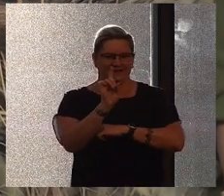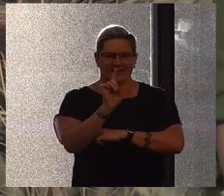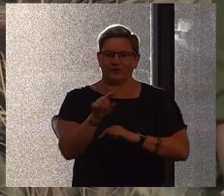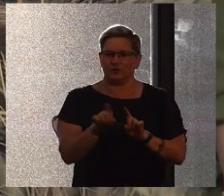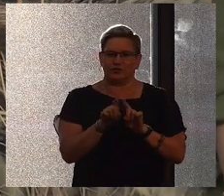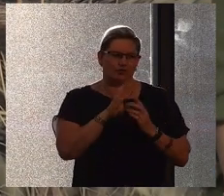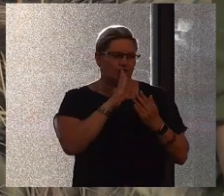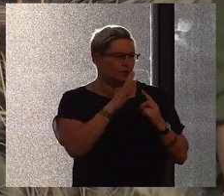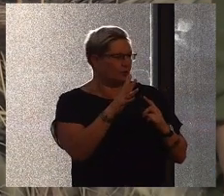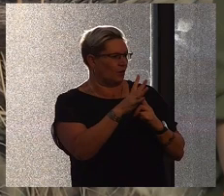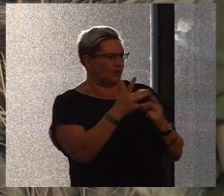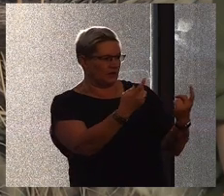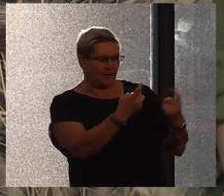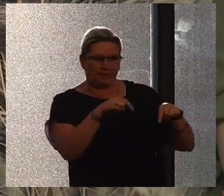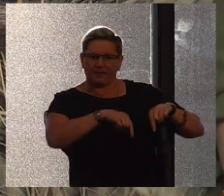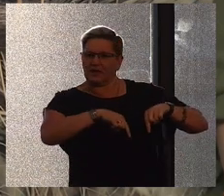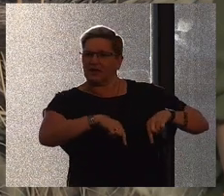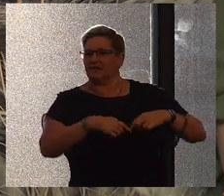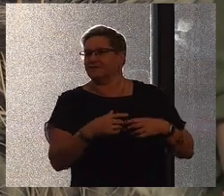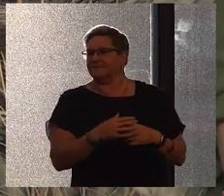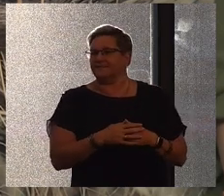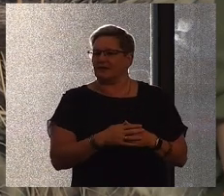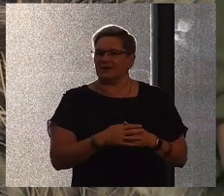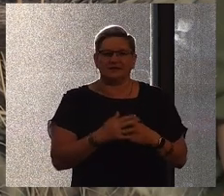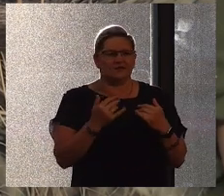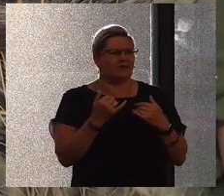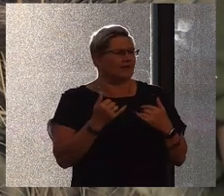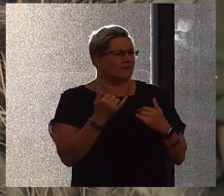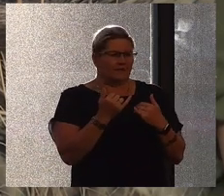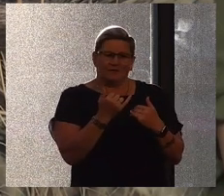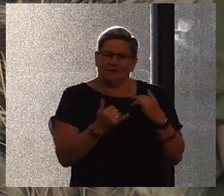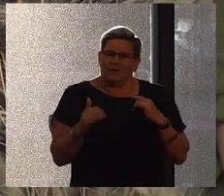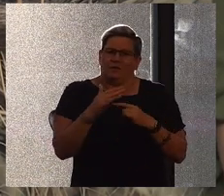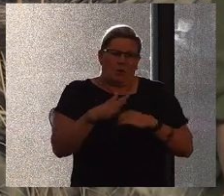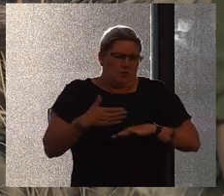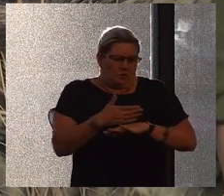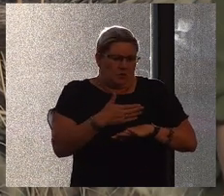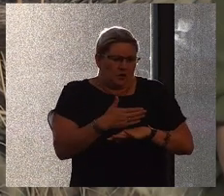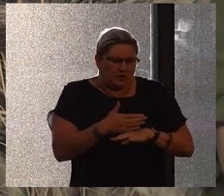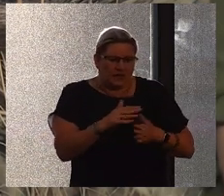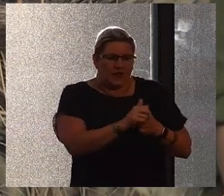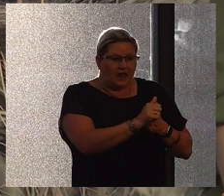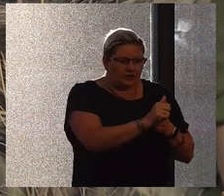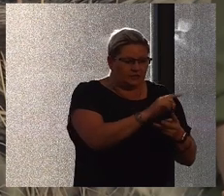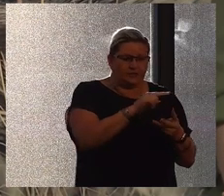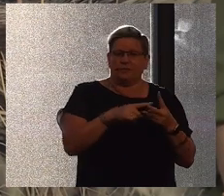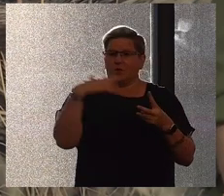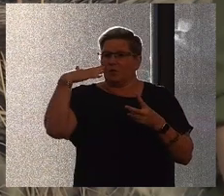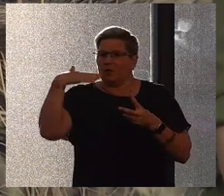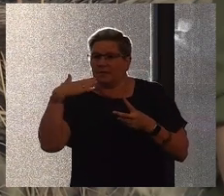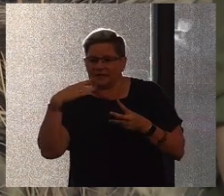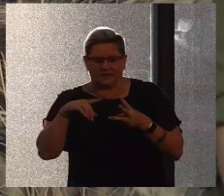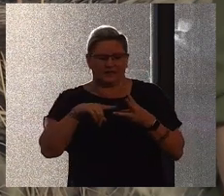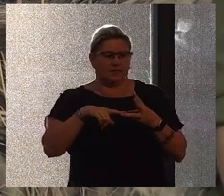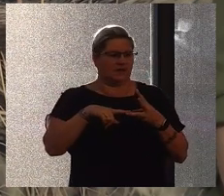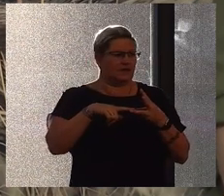really important to have you all here in the room on this important work, whether it's work on leadership, whether it's on women, whether it's on